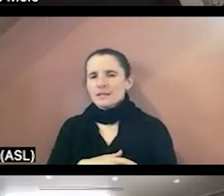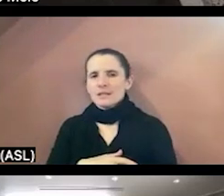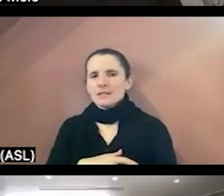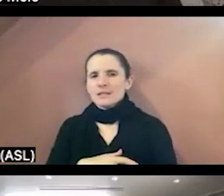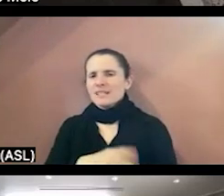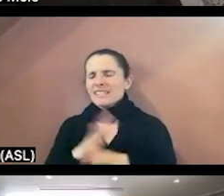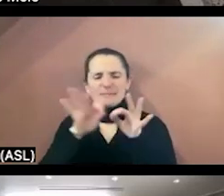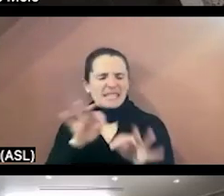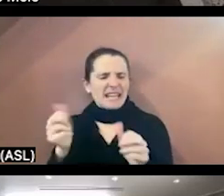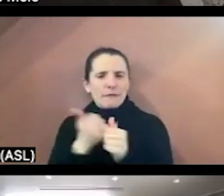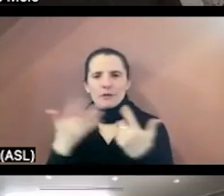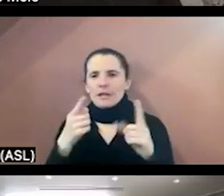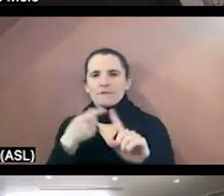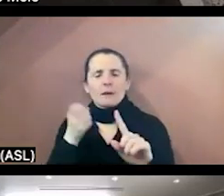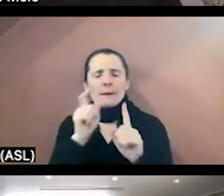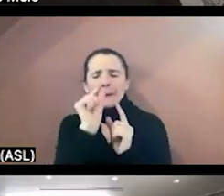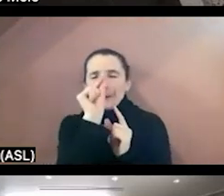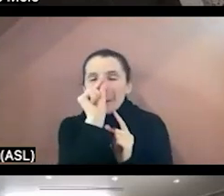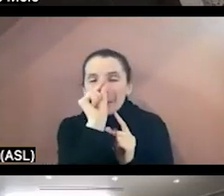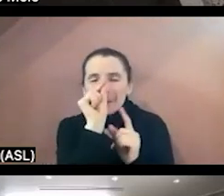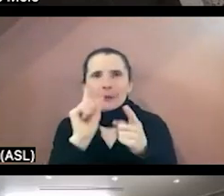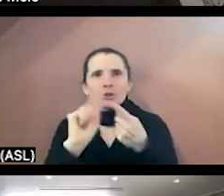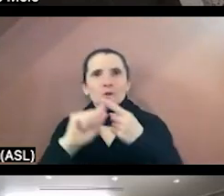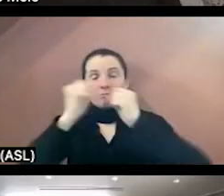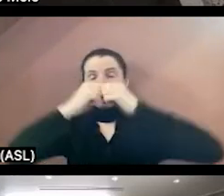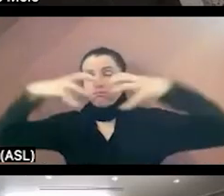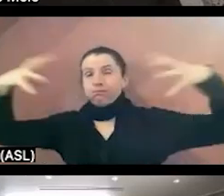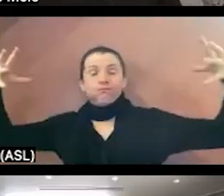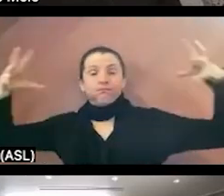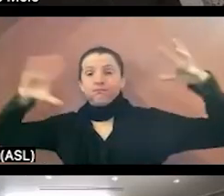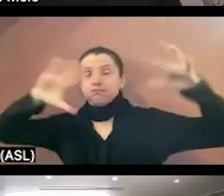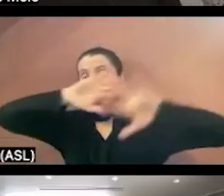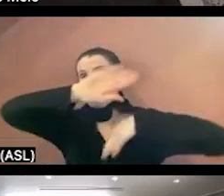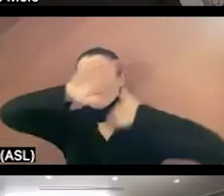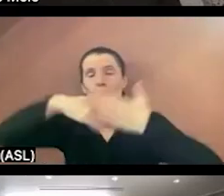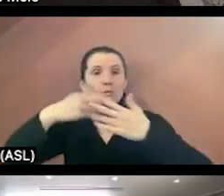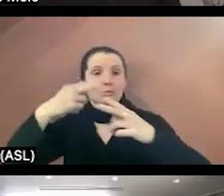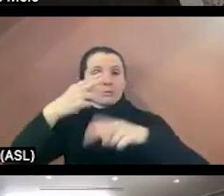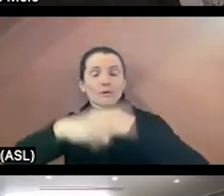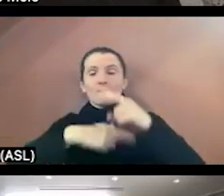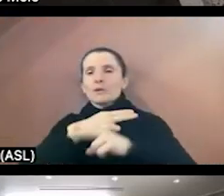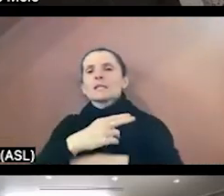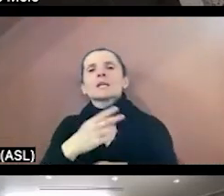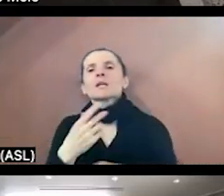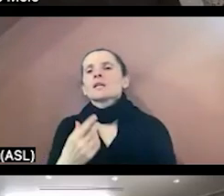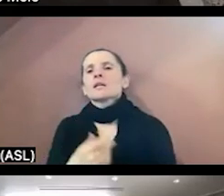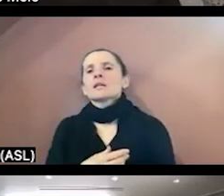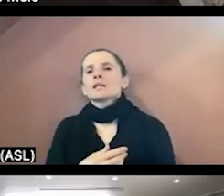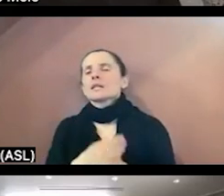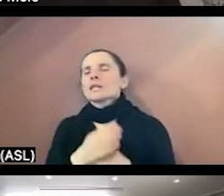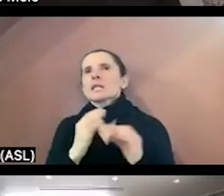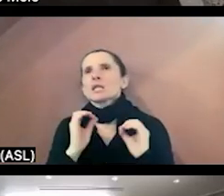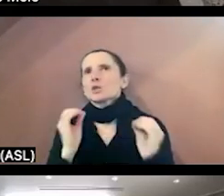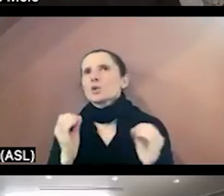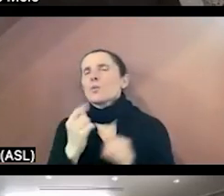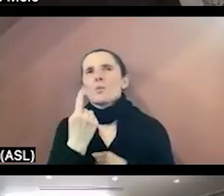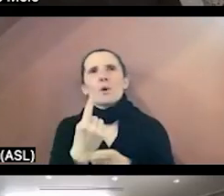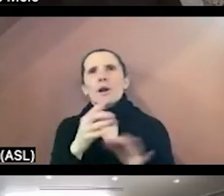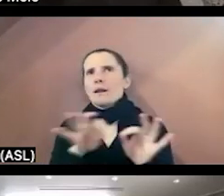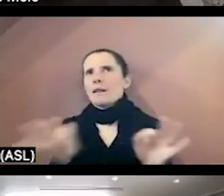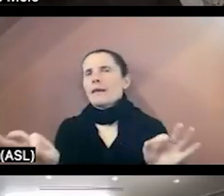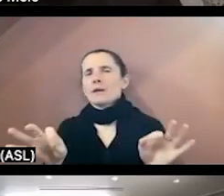small. I don't think there's a standard like language which is better than the